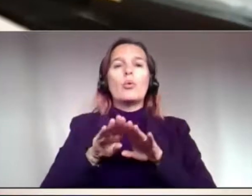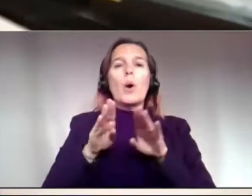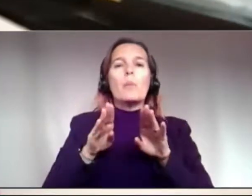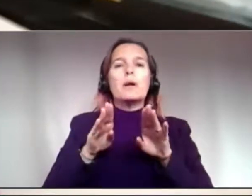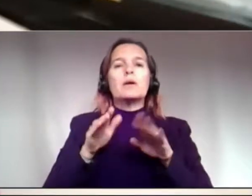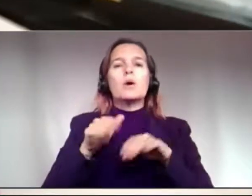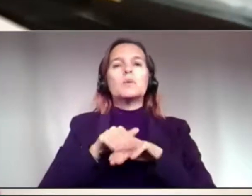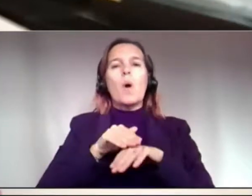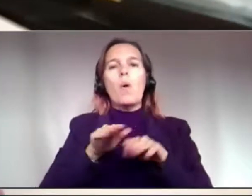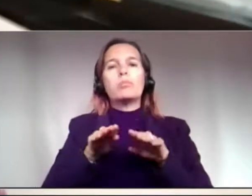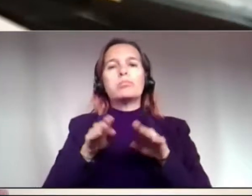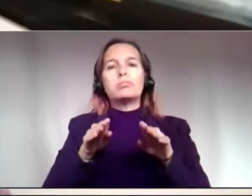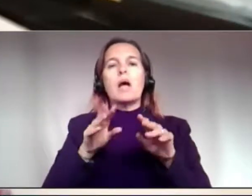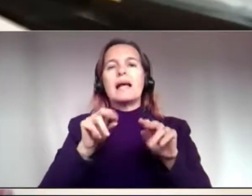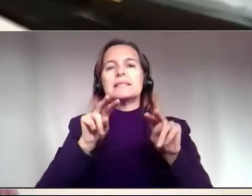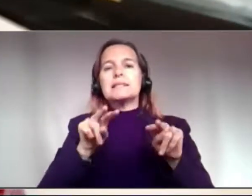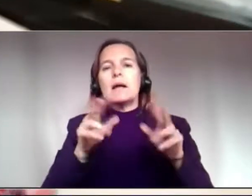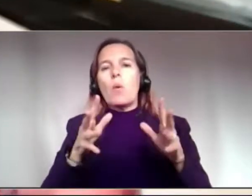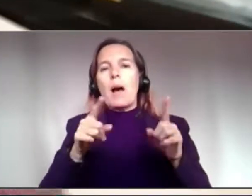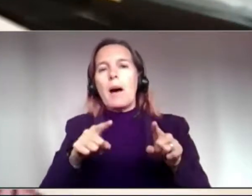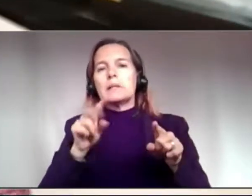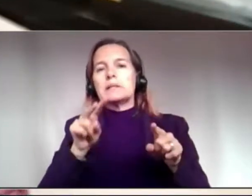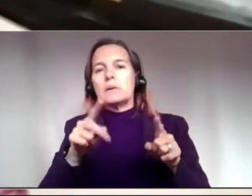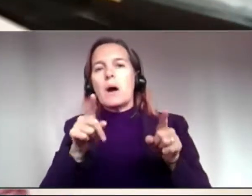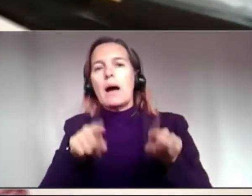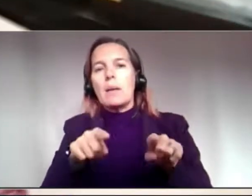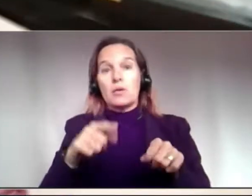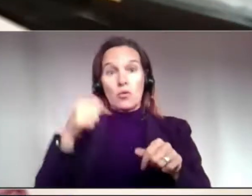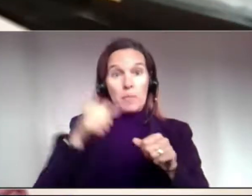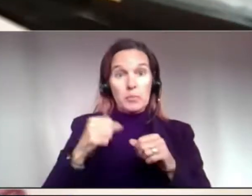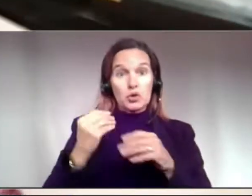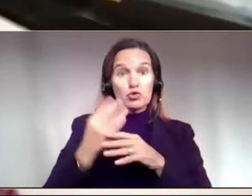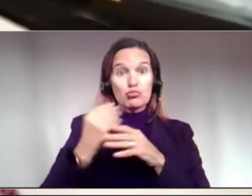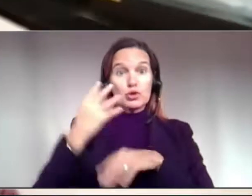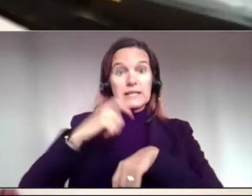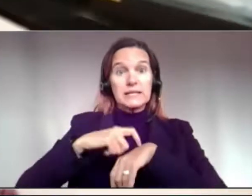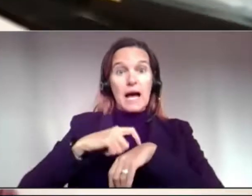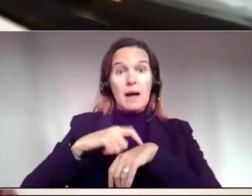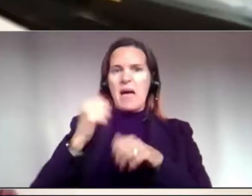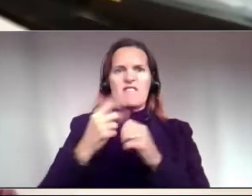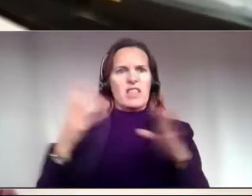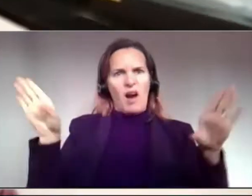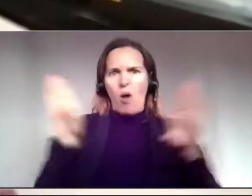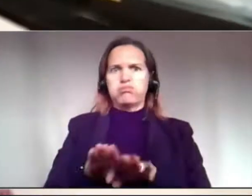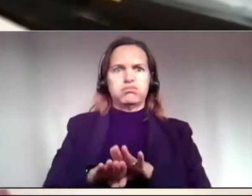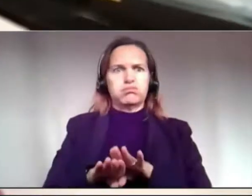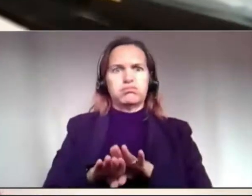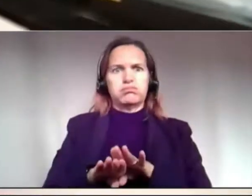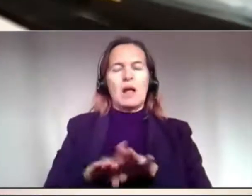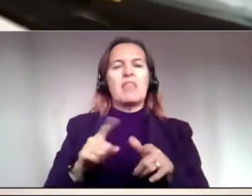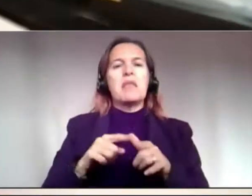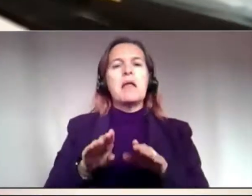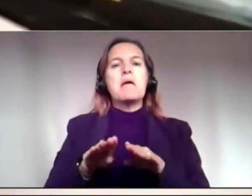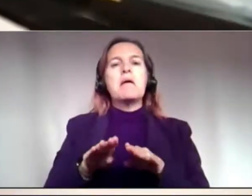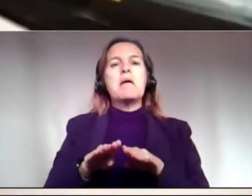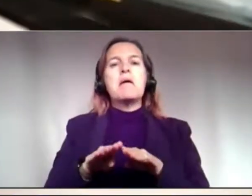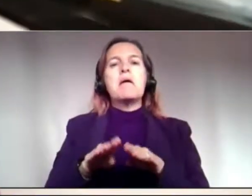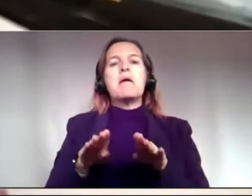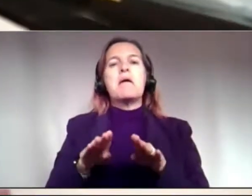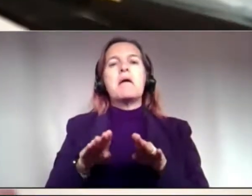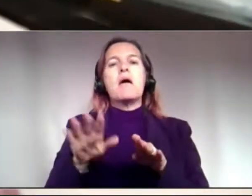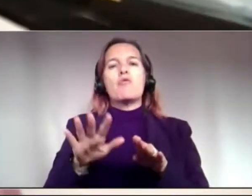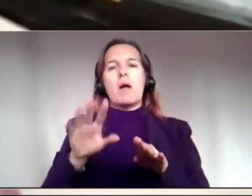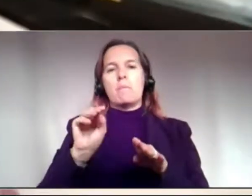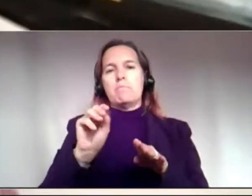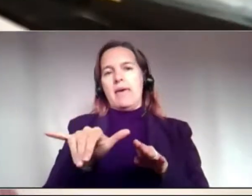way. Remember, in the spring, everything was shut down, and then we opened up quite a bit around May,